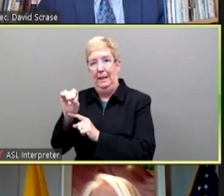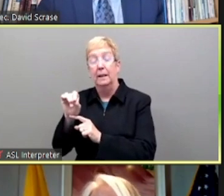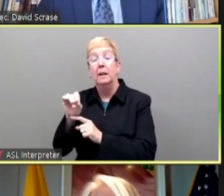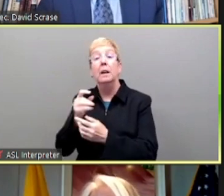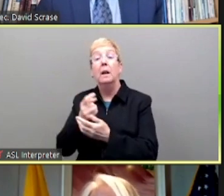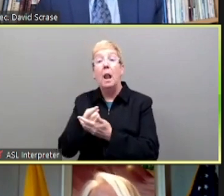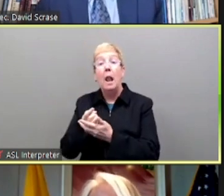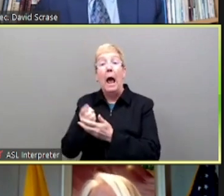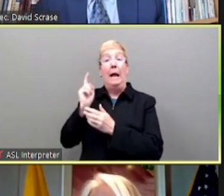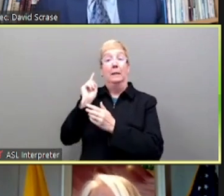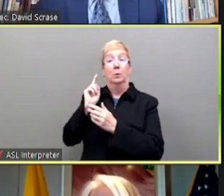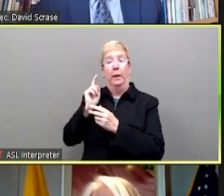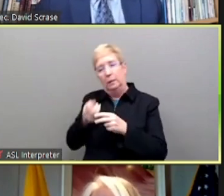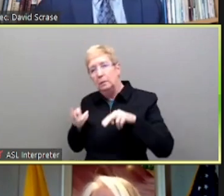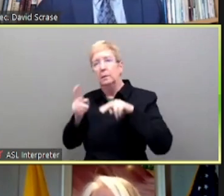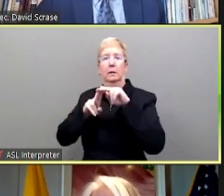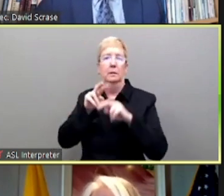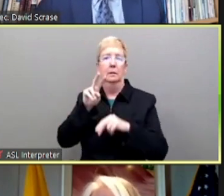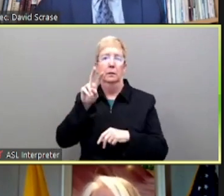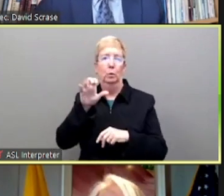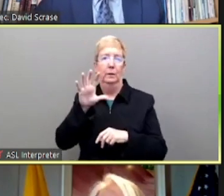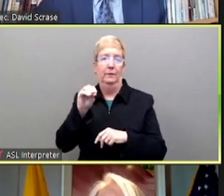to 250.